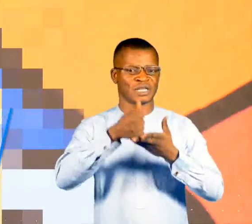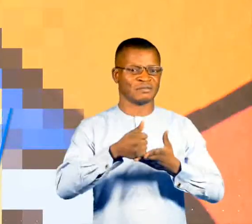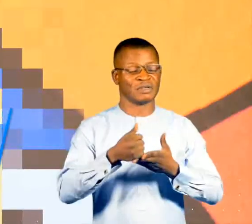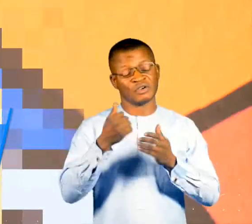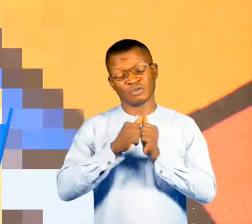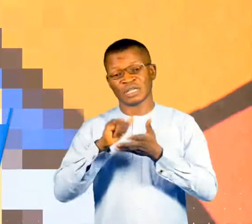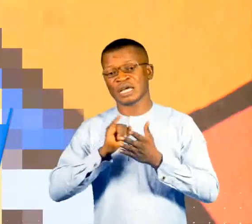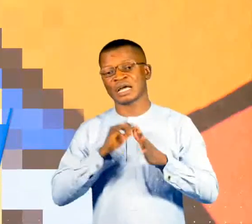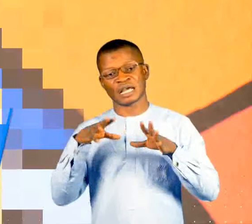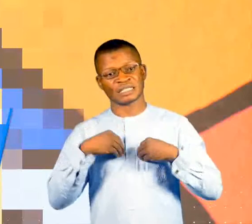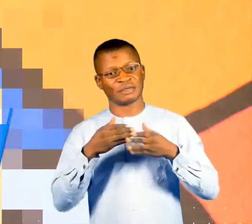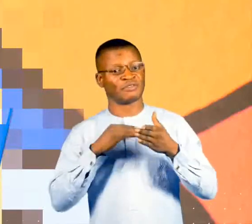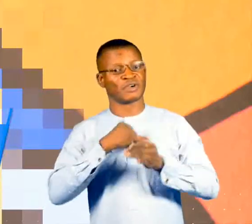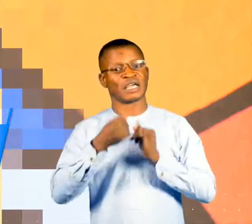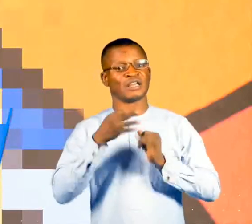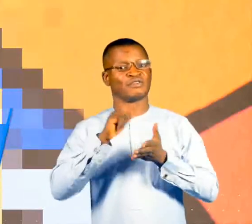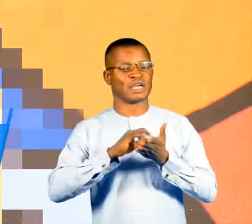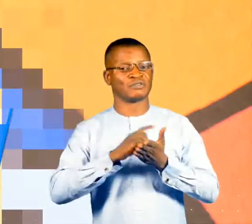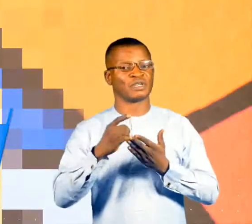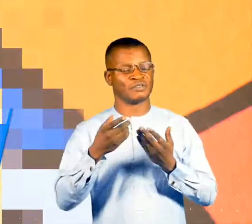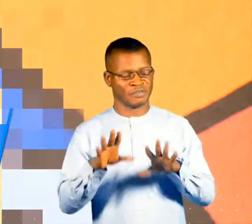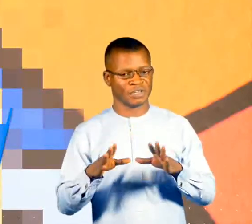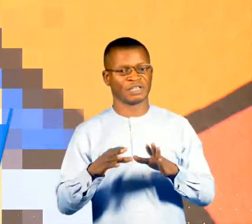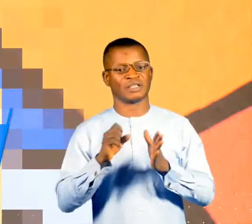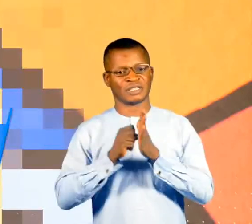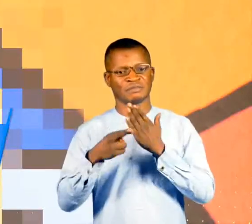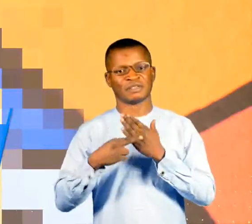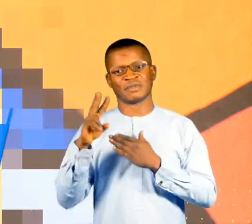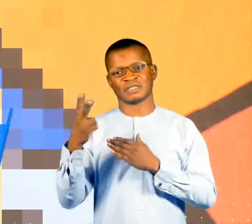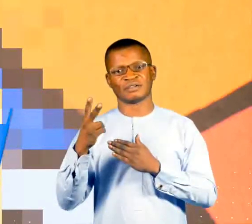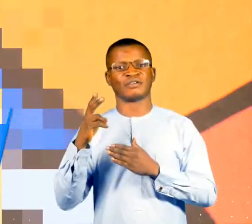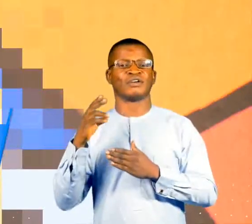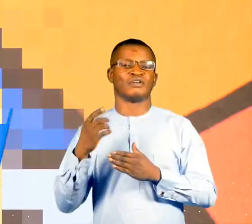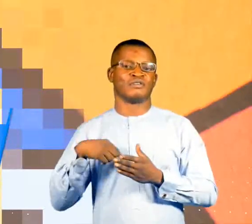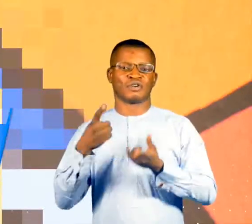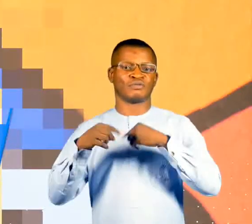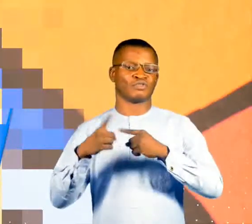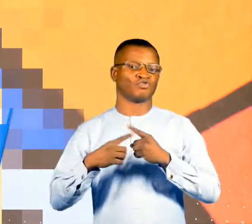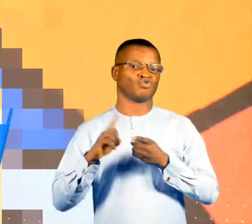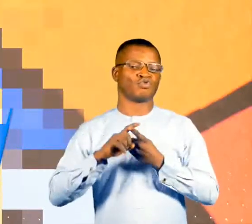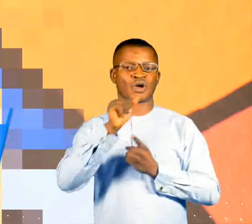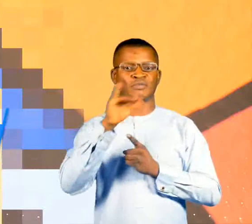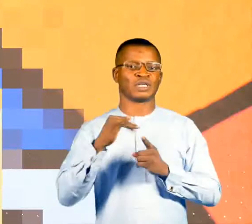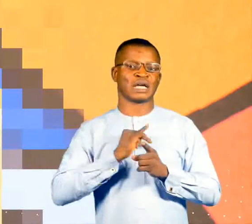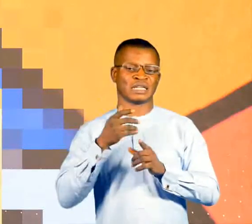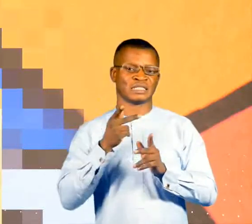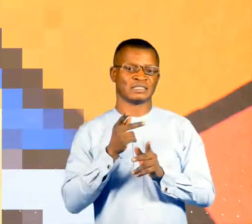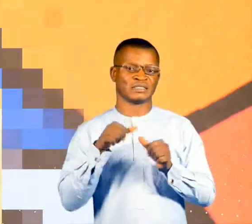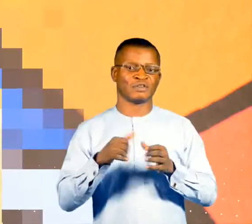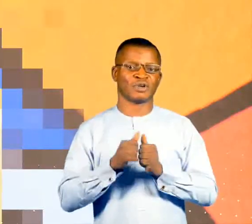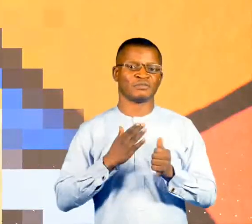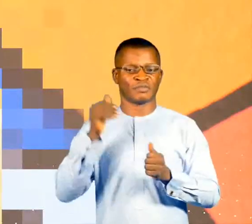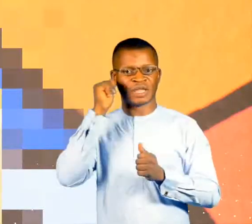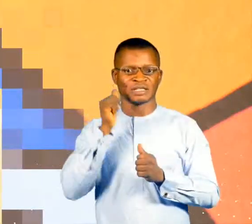to Abuja for us help. For the sake of school, I accept. Before the ending of that week, then settle everything. September 2nd, we come to